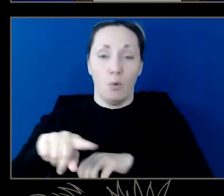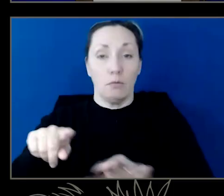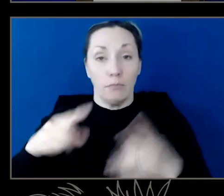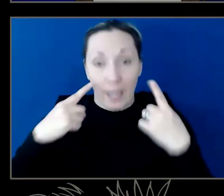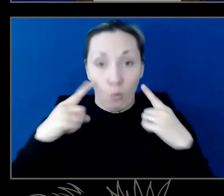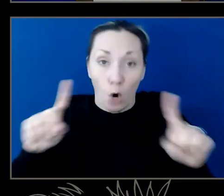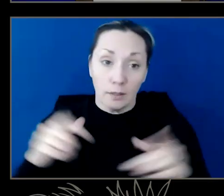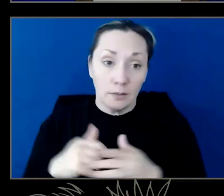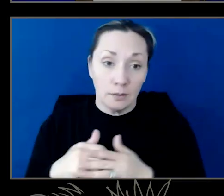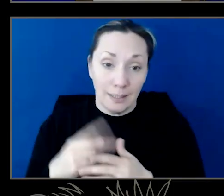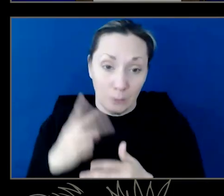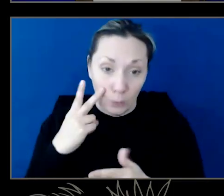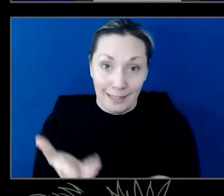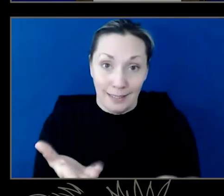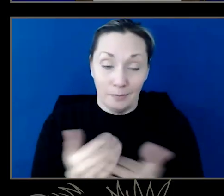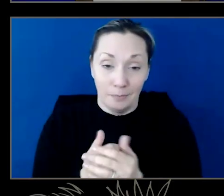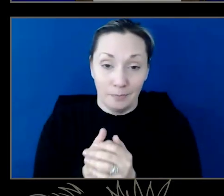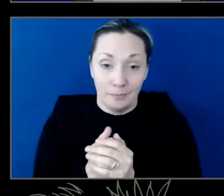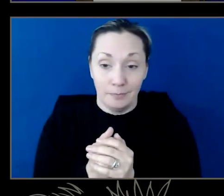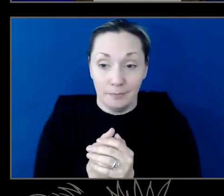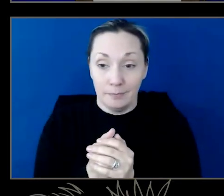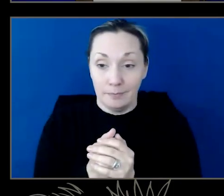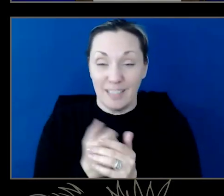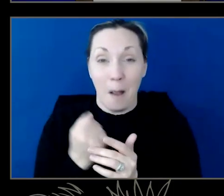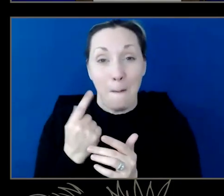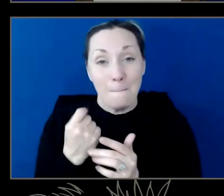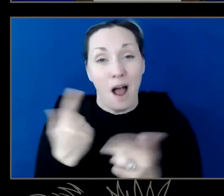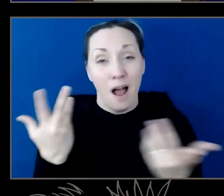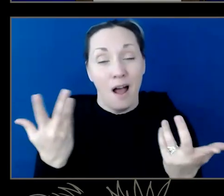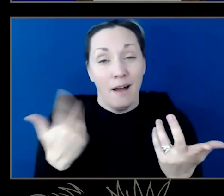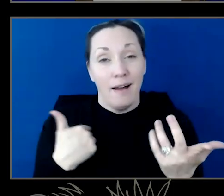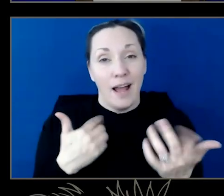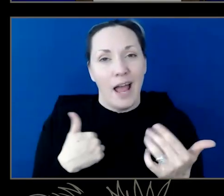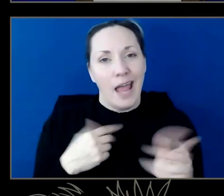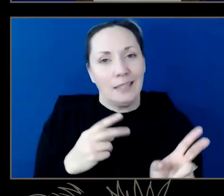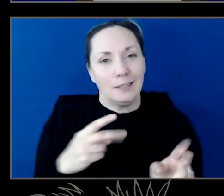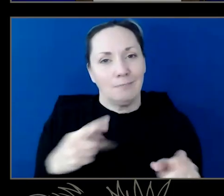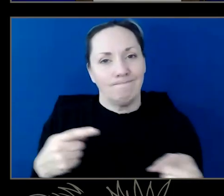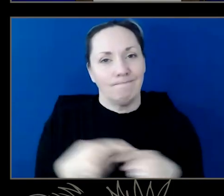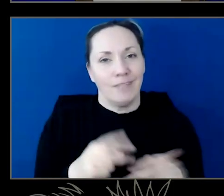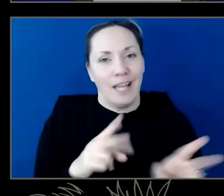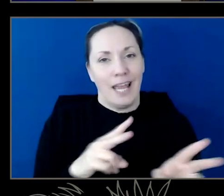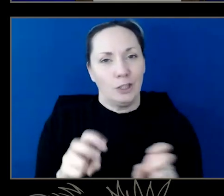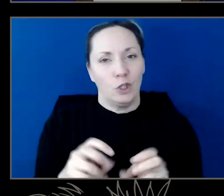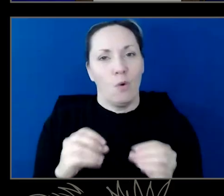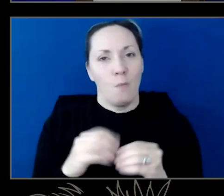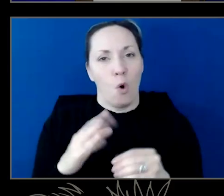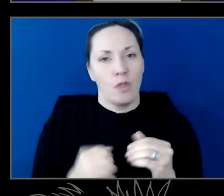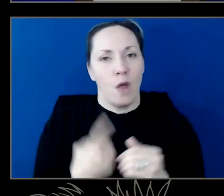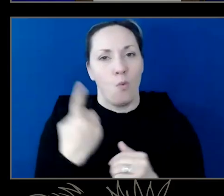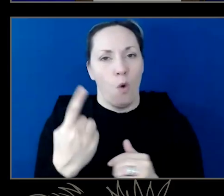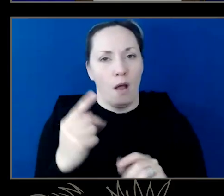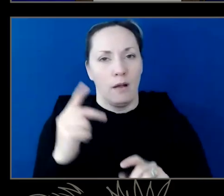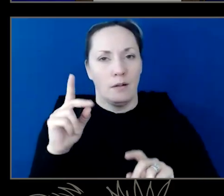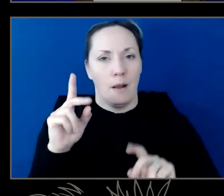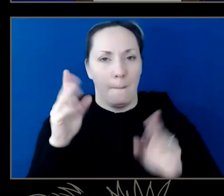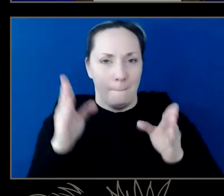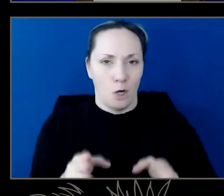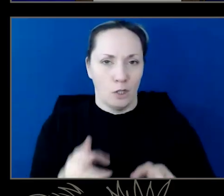pretty well, as you can see. But it has an issue when multiple people join. And why is